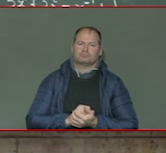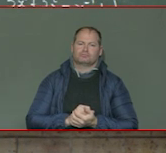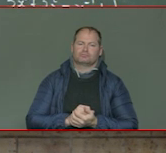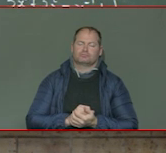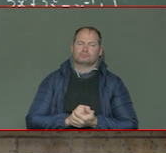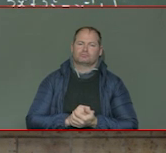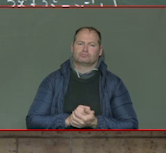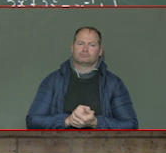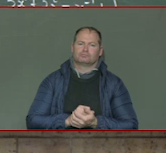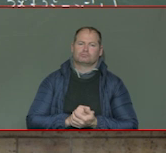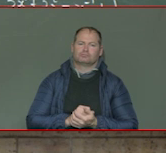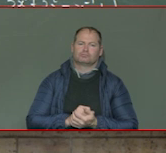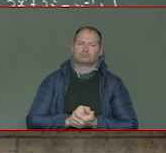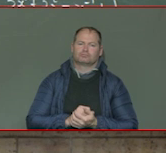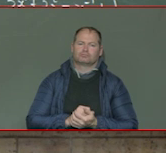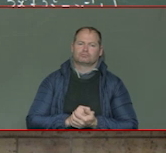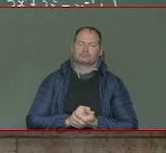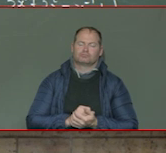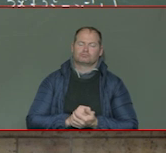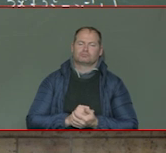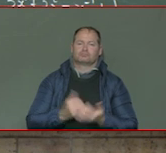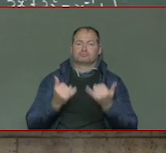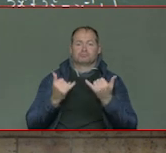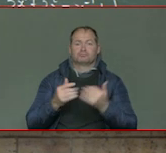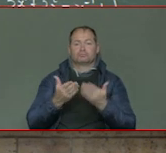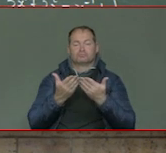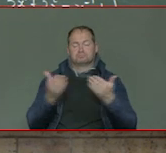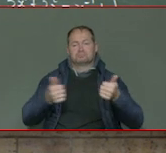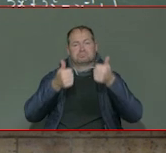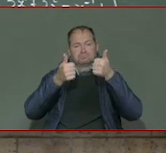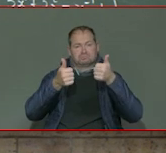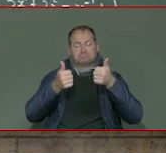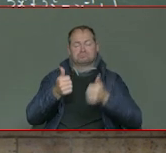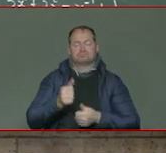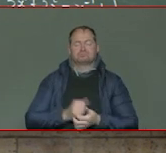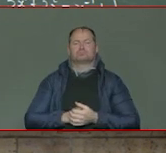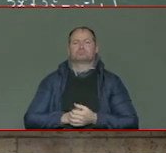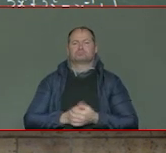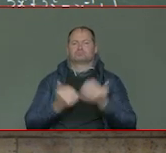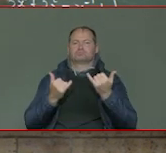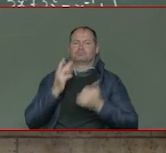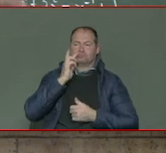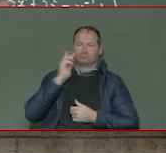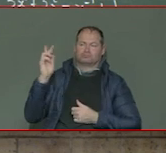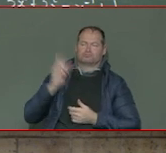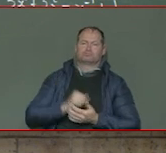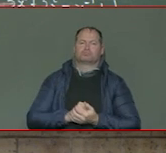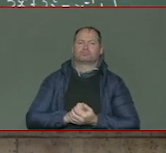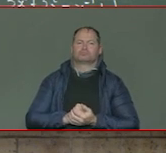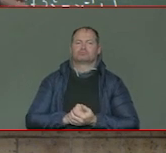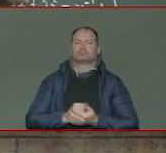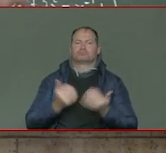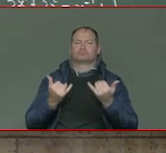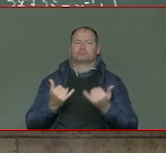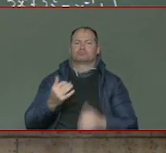are fantastic. Anybody tell you that today? If they haven't, they're missing it completely. Right. Let's quickly have a look here. Find the derivative